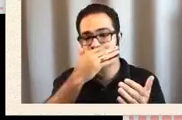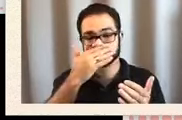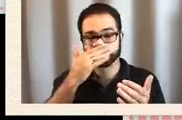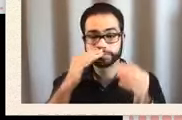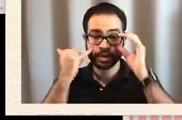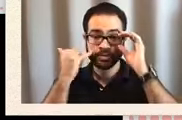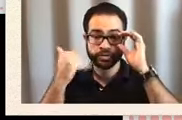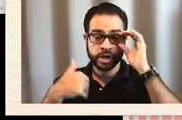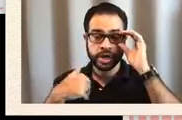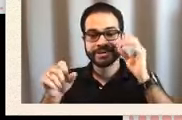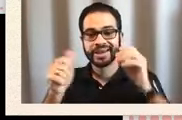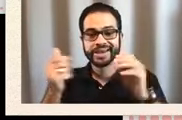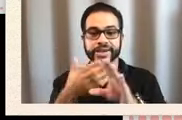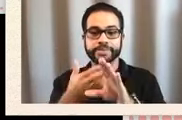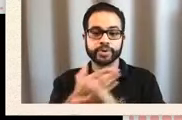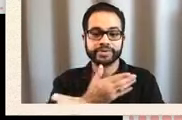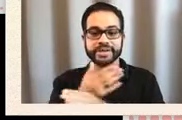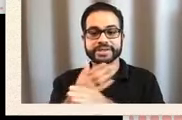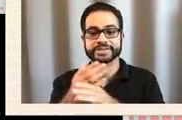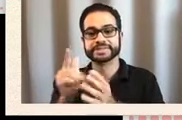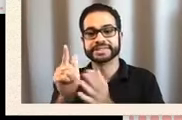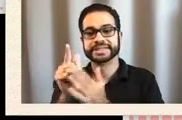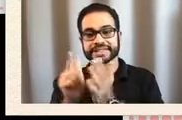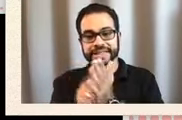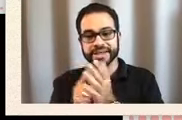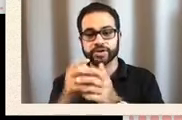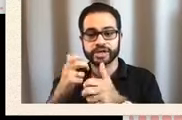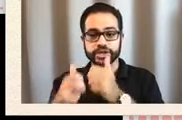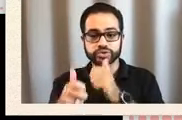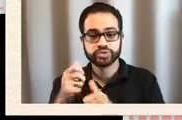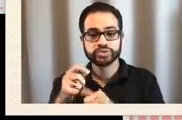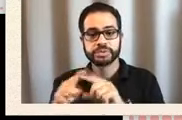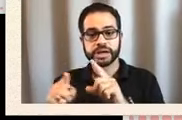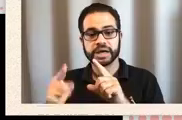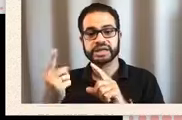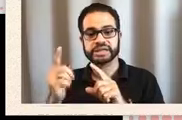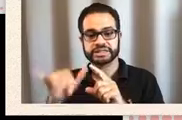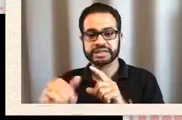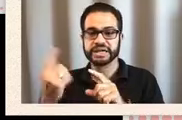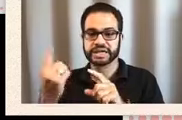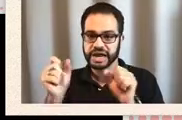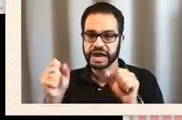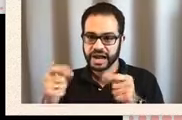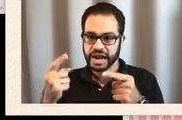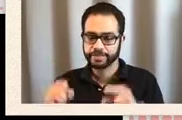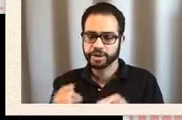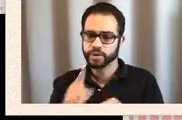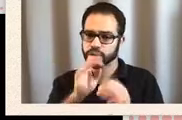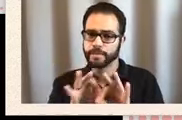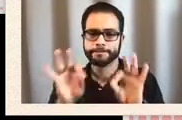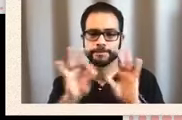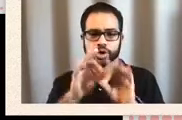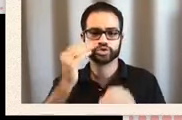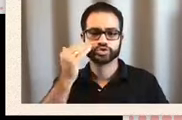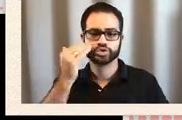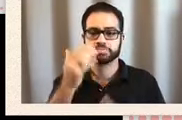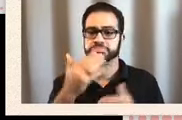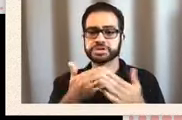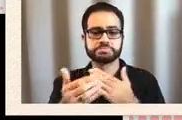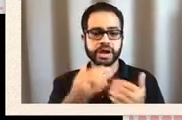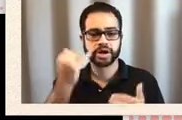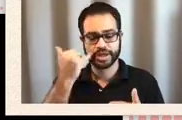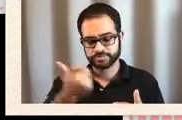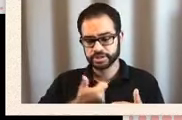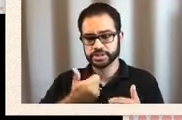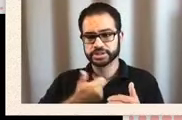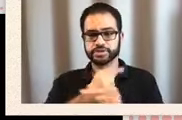that. But it's something that can happen, and it's important to understand that. Even if I'm the guardian, really the control is